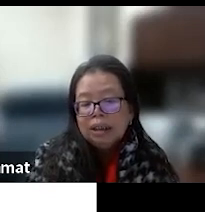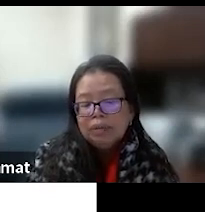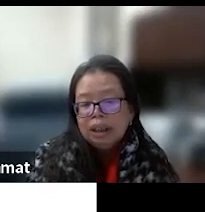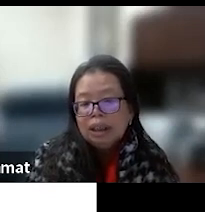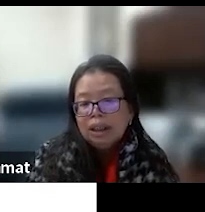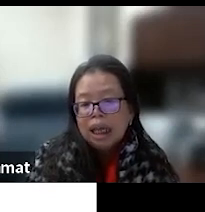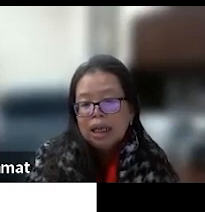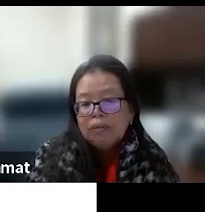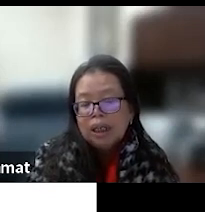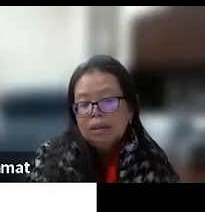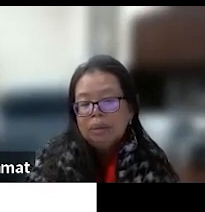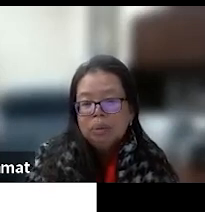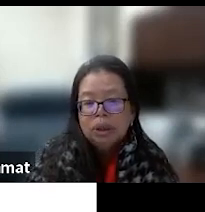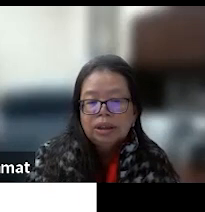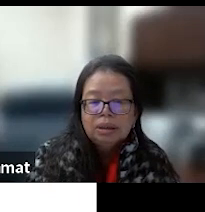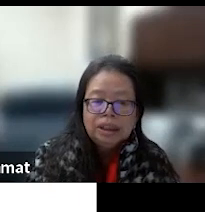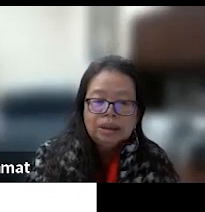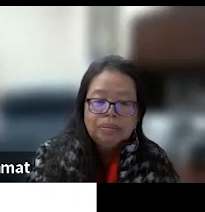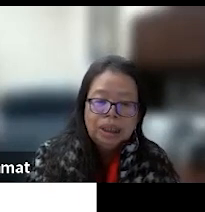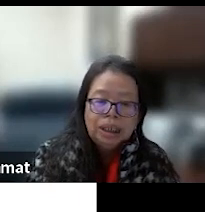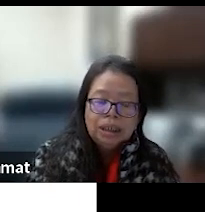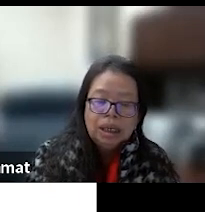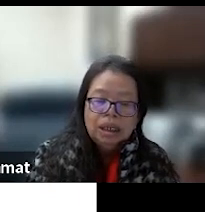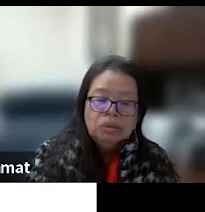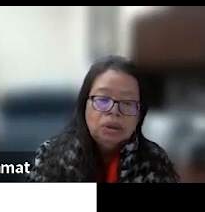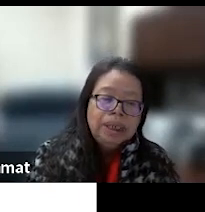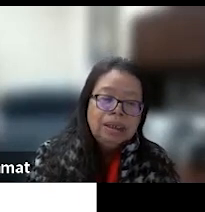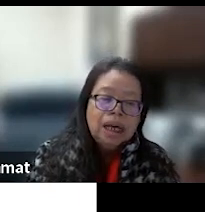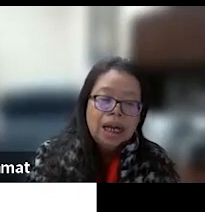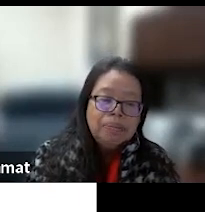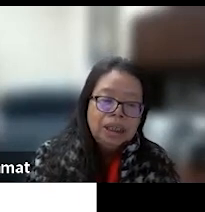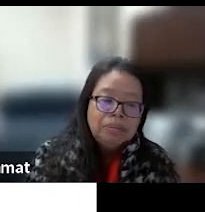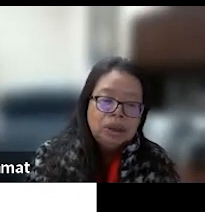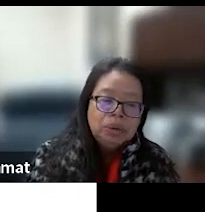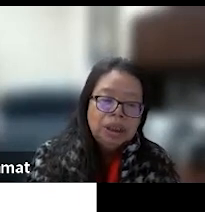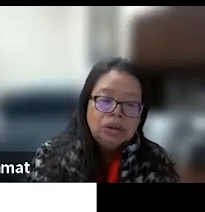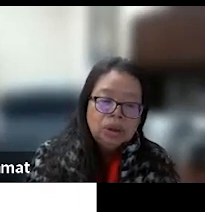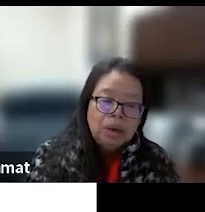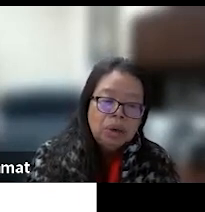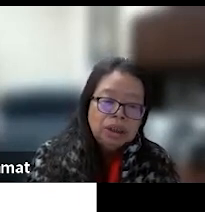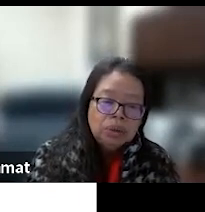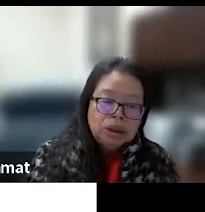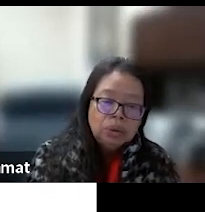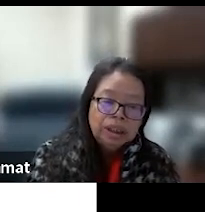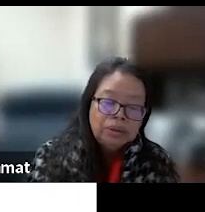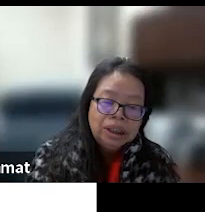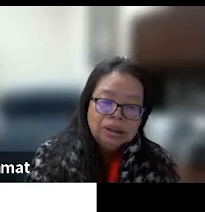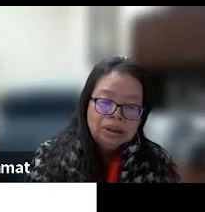and activities and final reports to be submitted. There will be a lot happening between July 1,